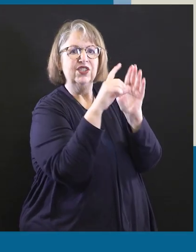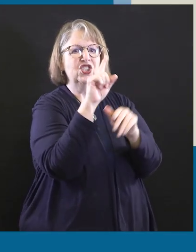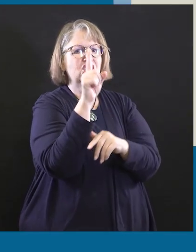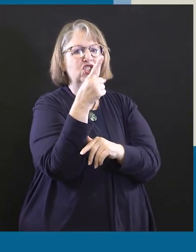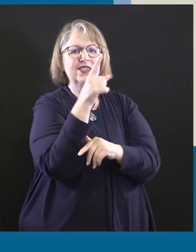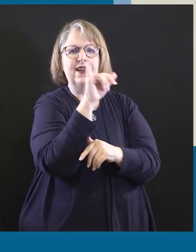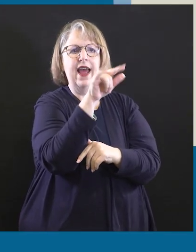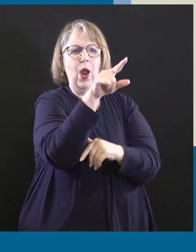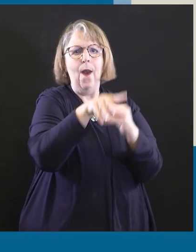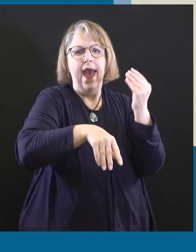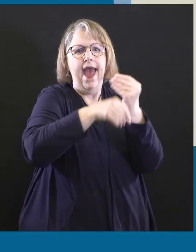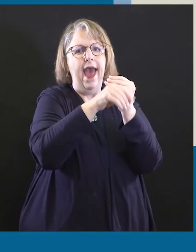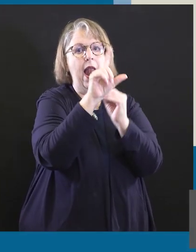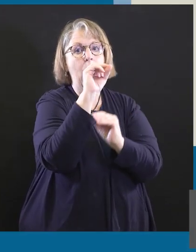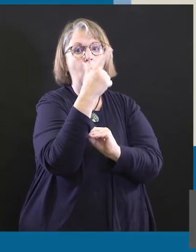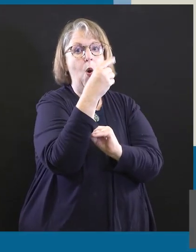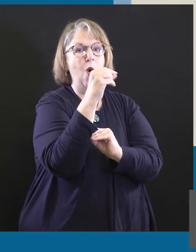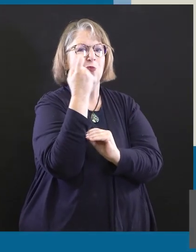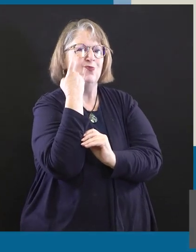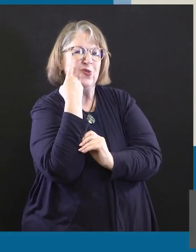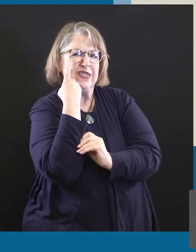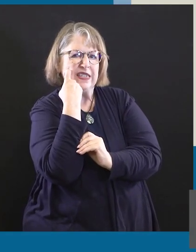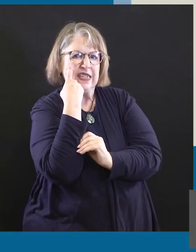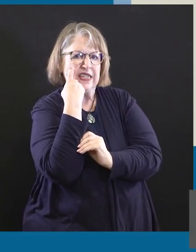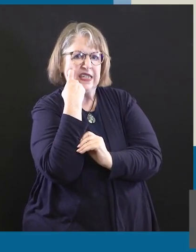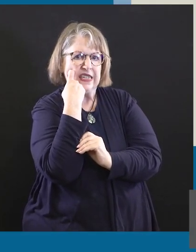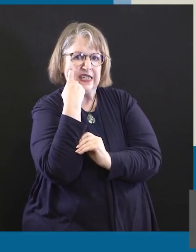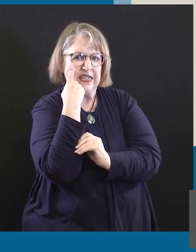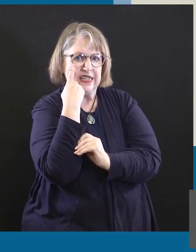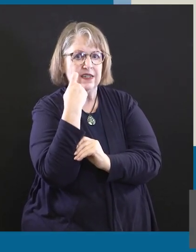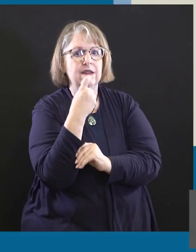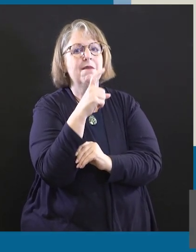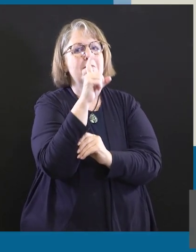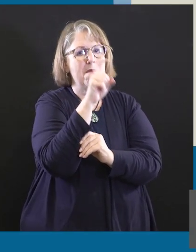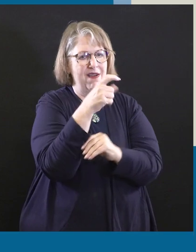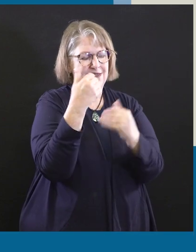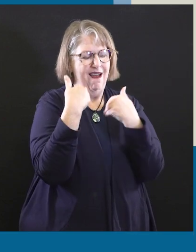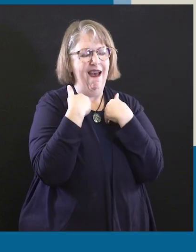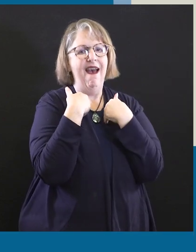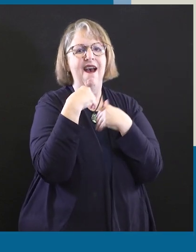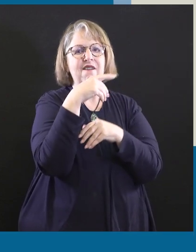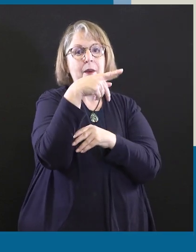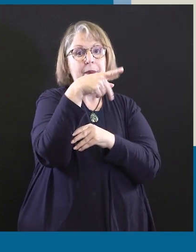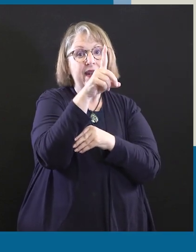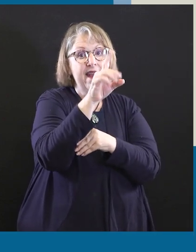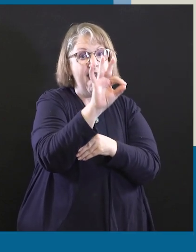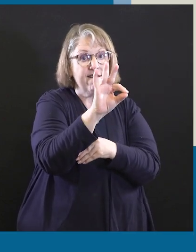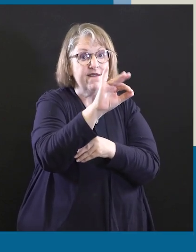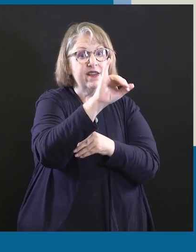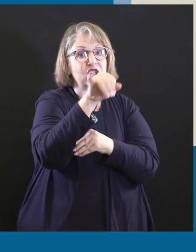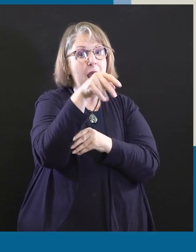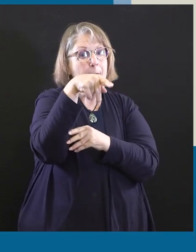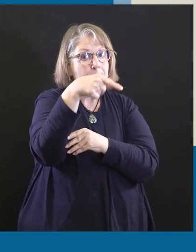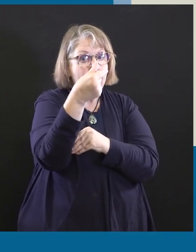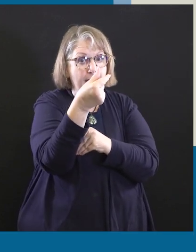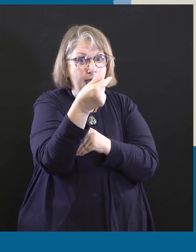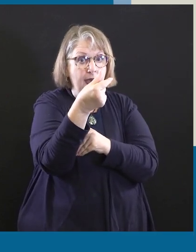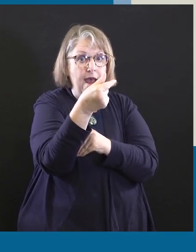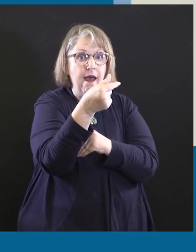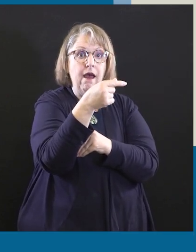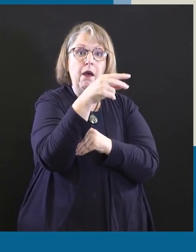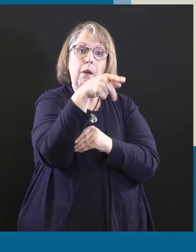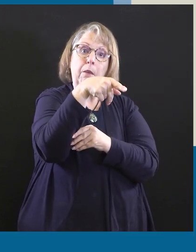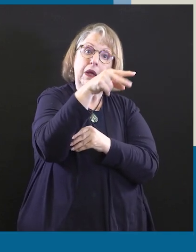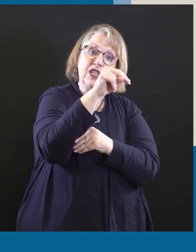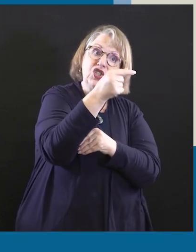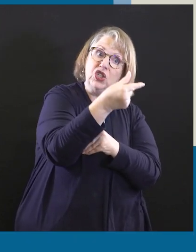it, just like you added the logo recently. You must have it in a PDF,